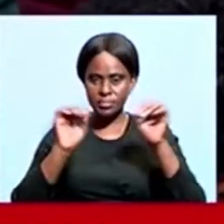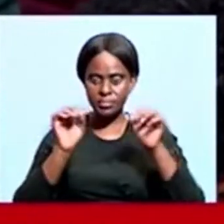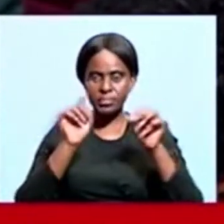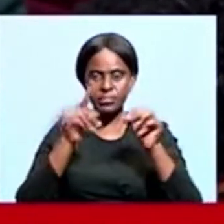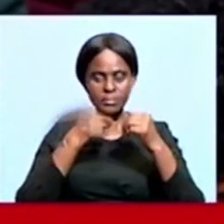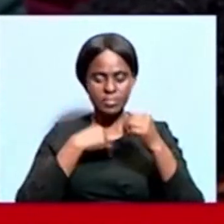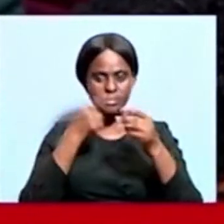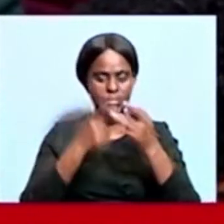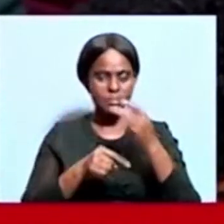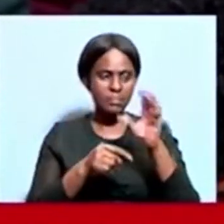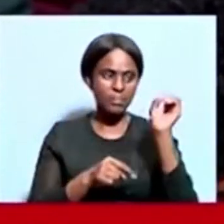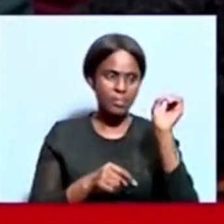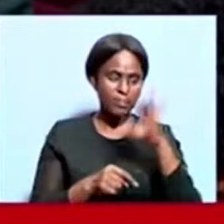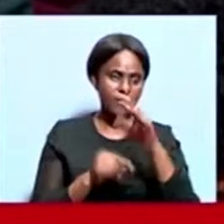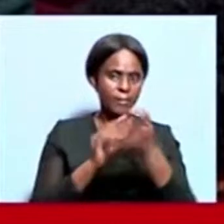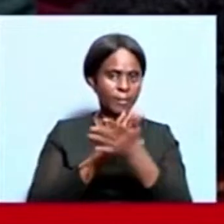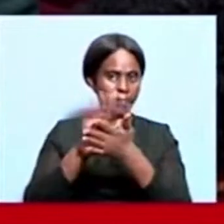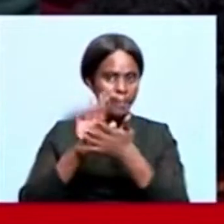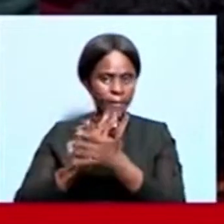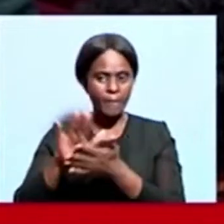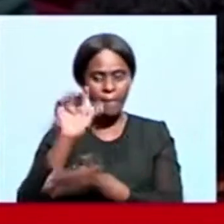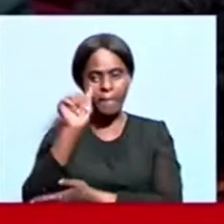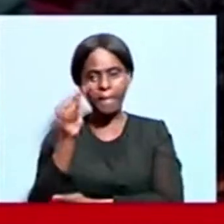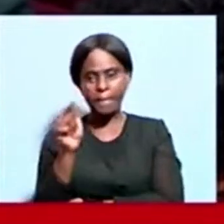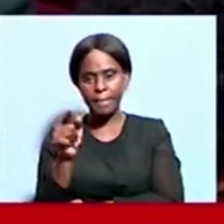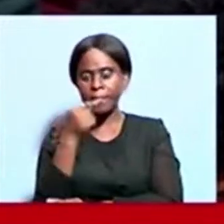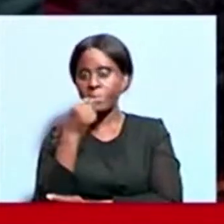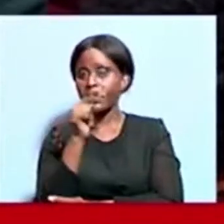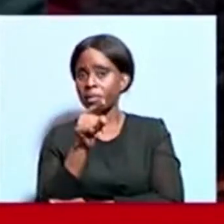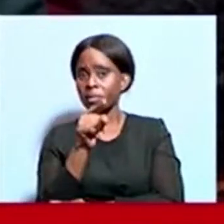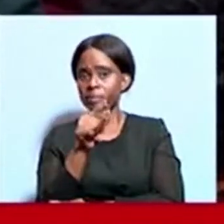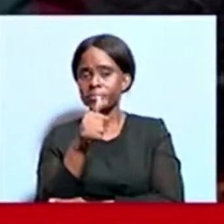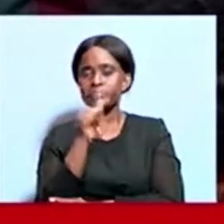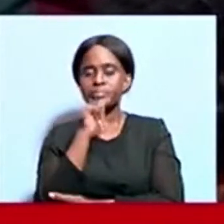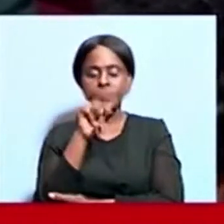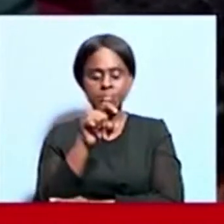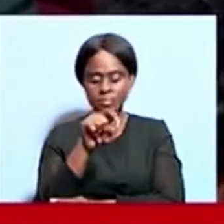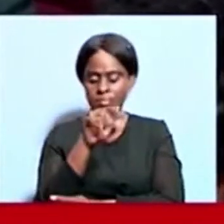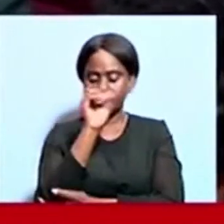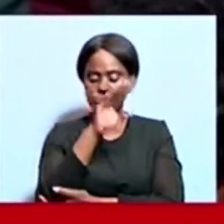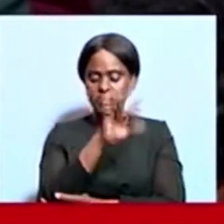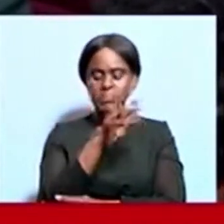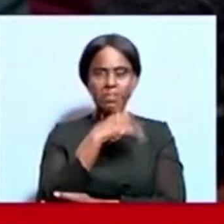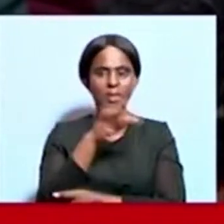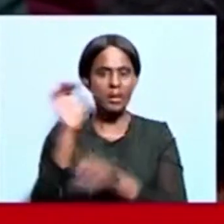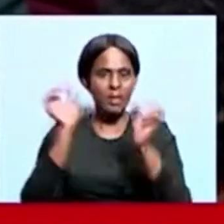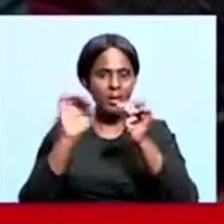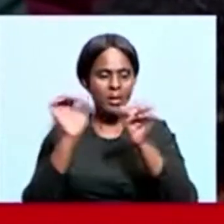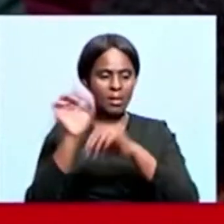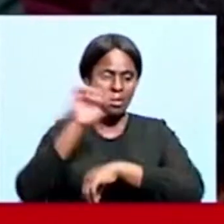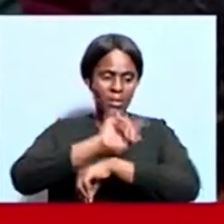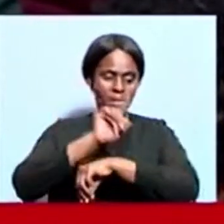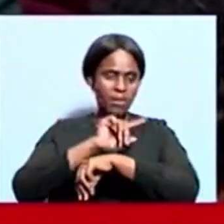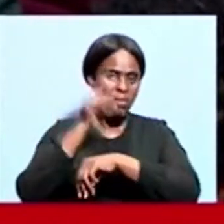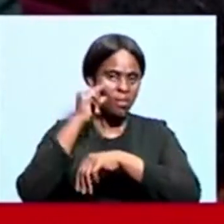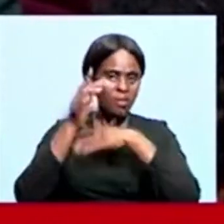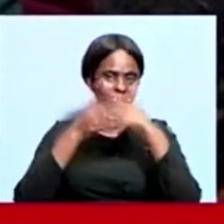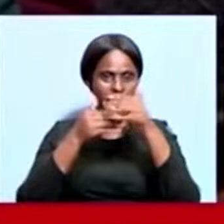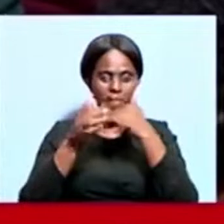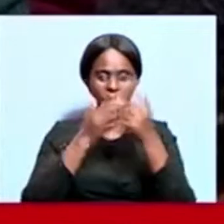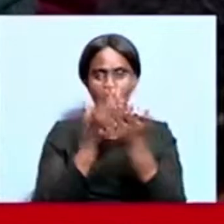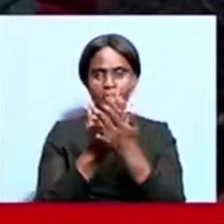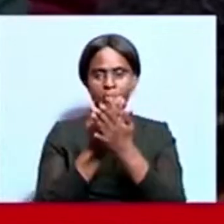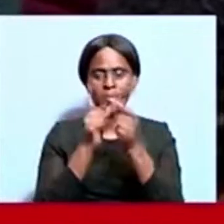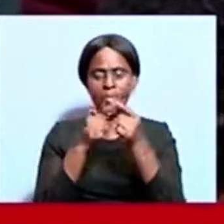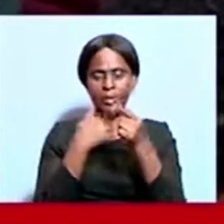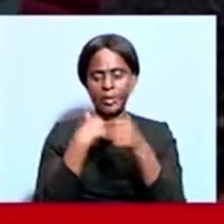have to take it to clearance to Attorney General, it tells you that you don't need to take it. There are 0 days for simplified bidding, but